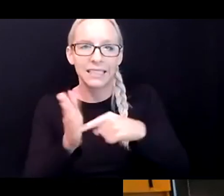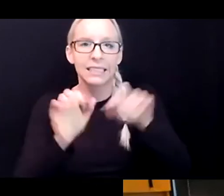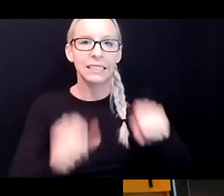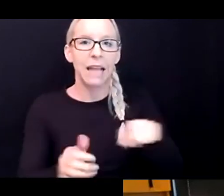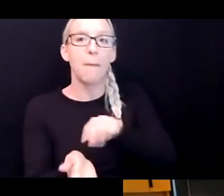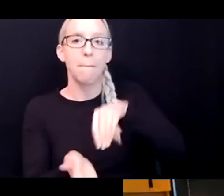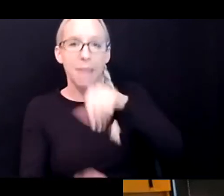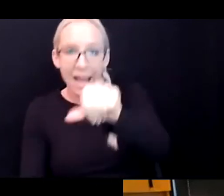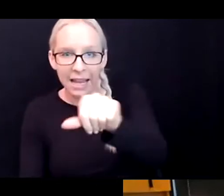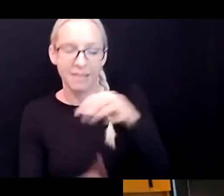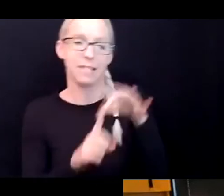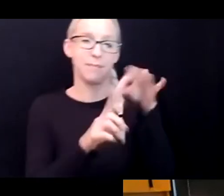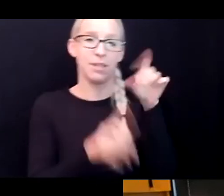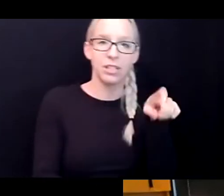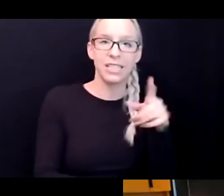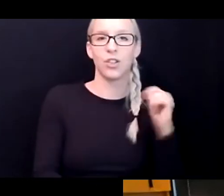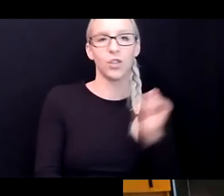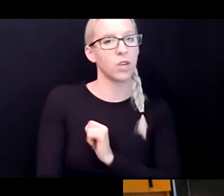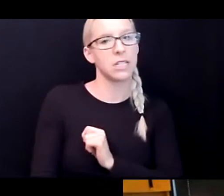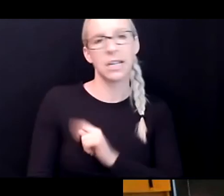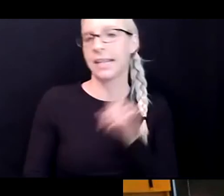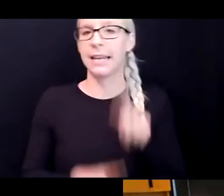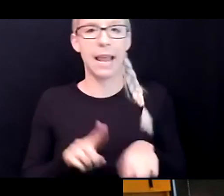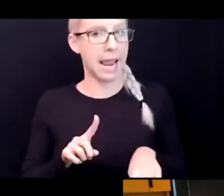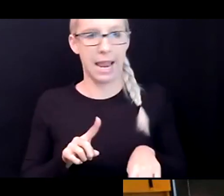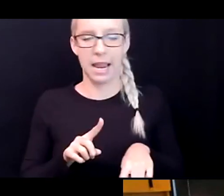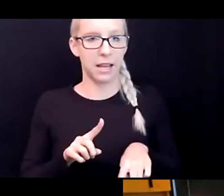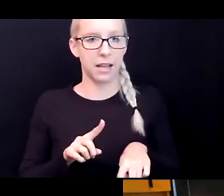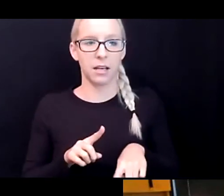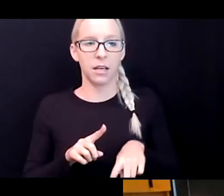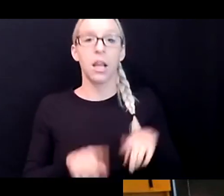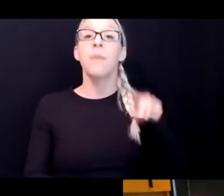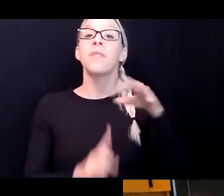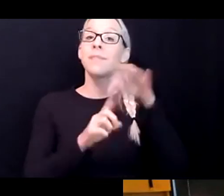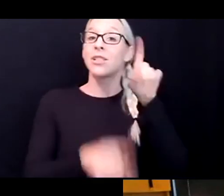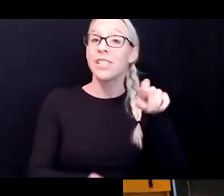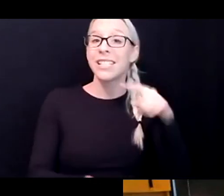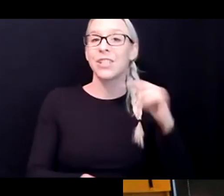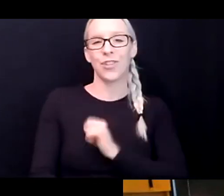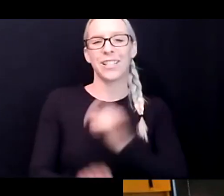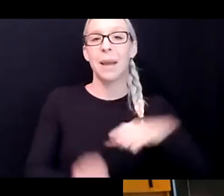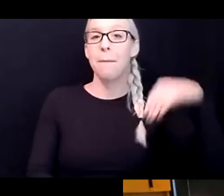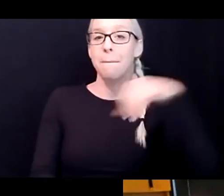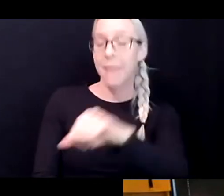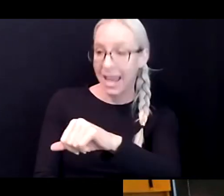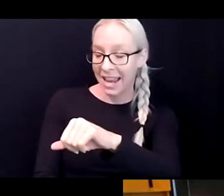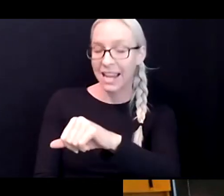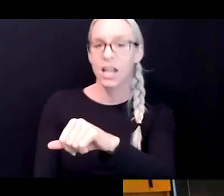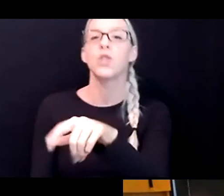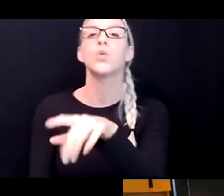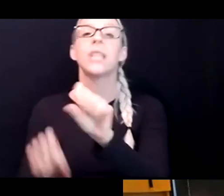should not. But the special needs trust could pay into the ABLE account, and the ABLE account can then pay out. As long as it's